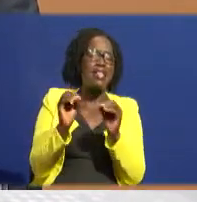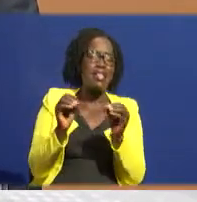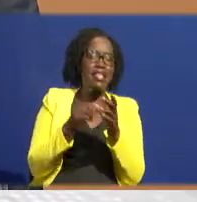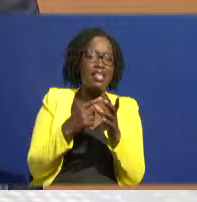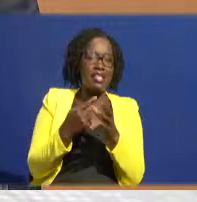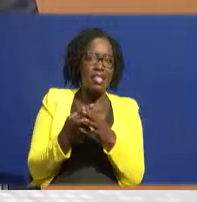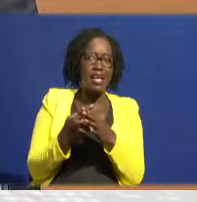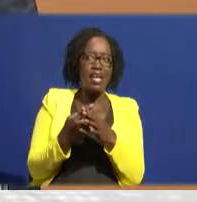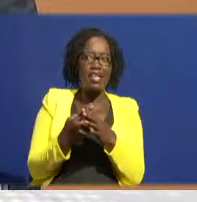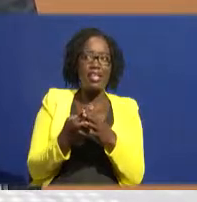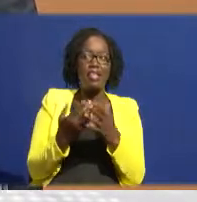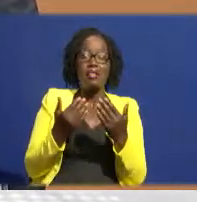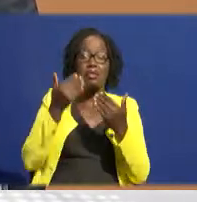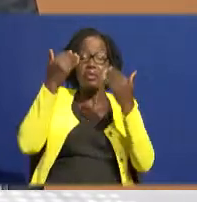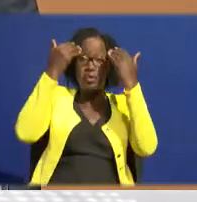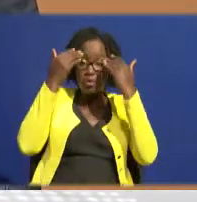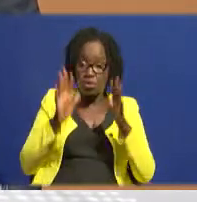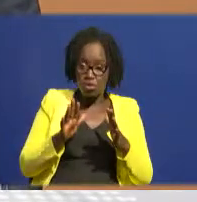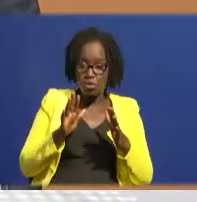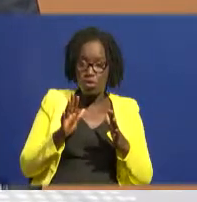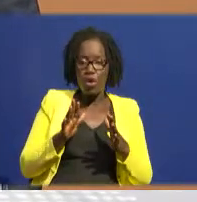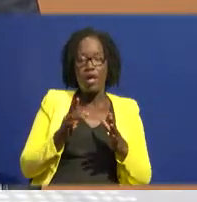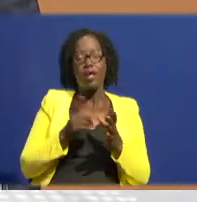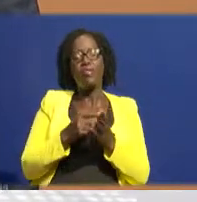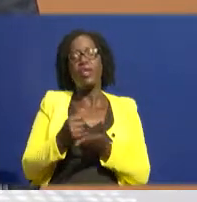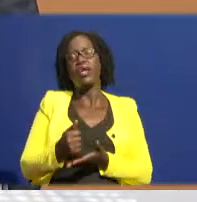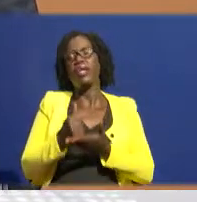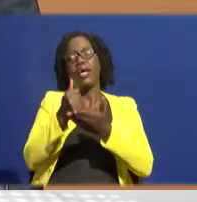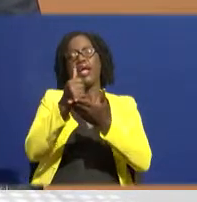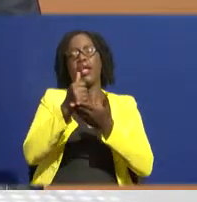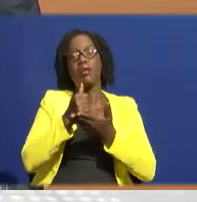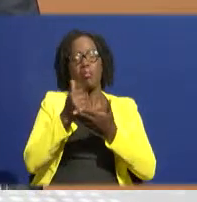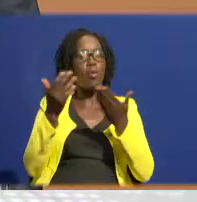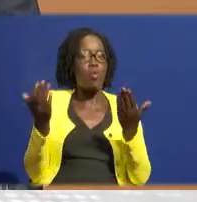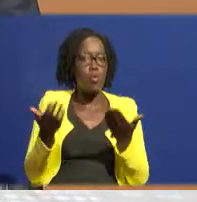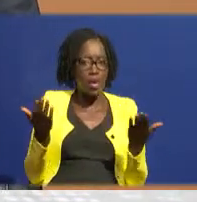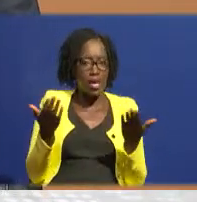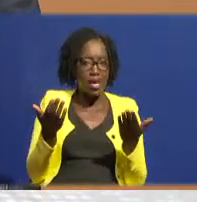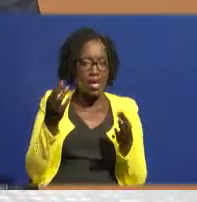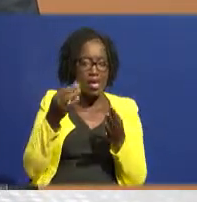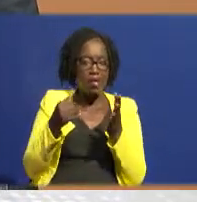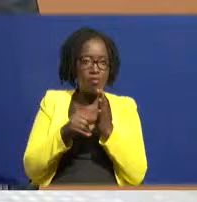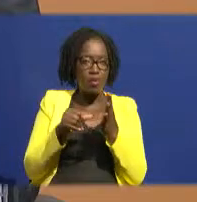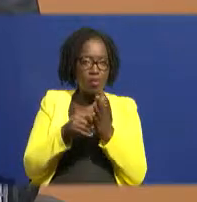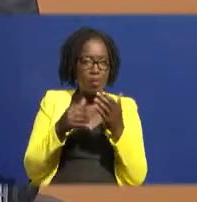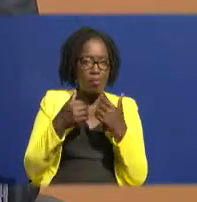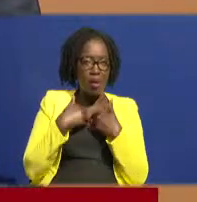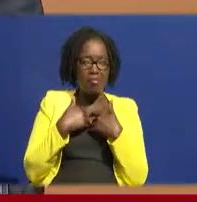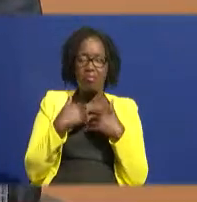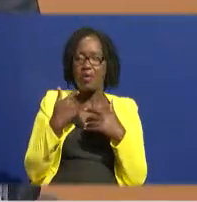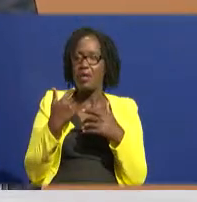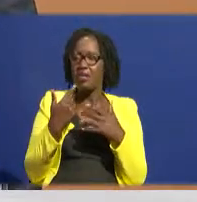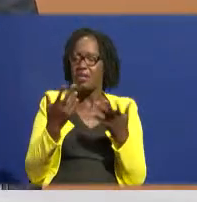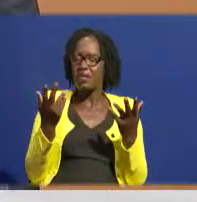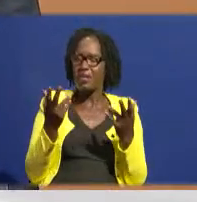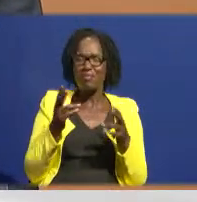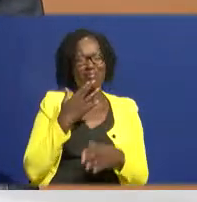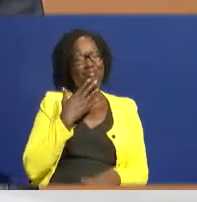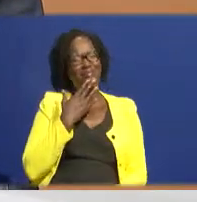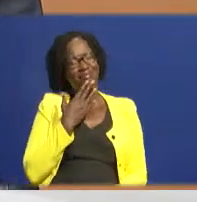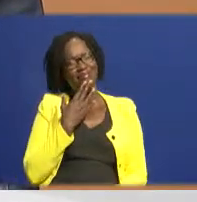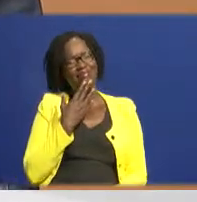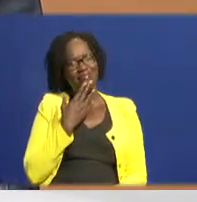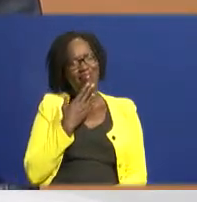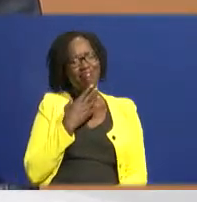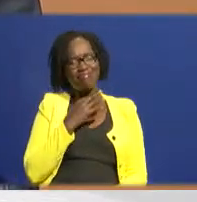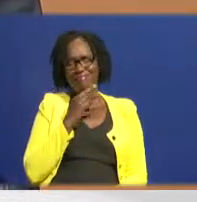realize this kid doesn't know who to go to. And whenever they are in a problem, they are looking, they are wondering, and then